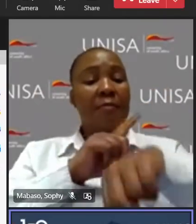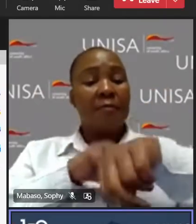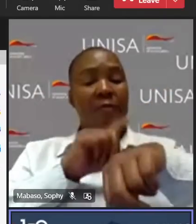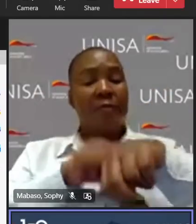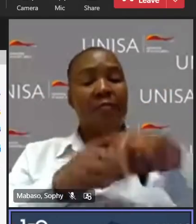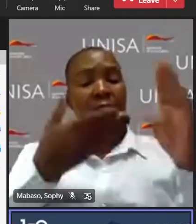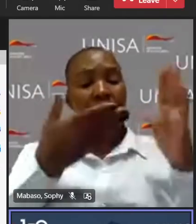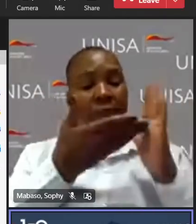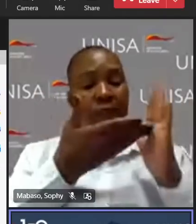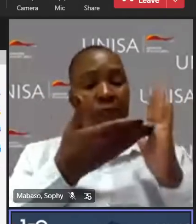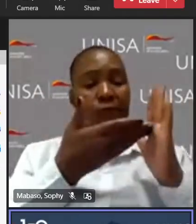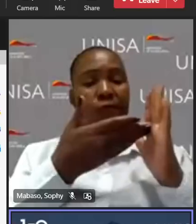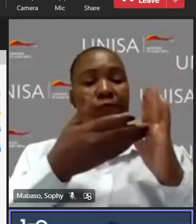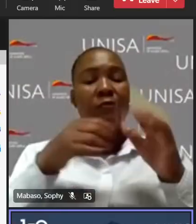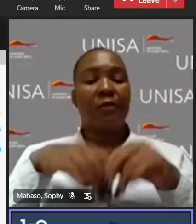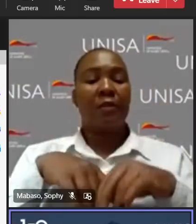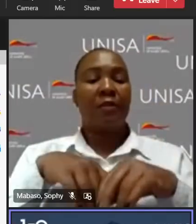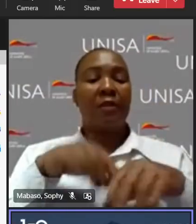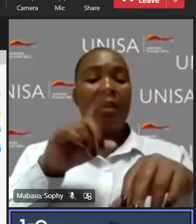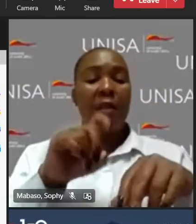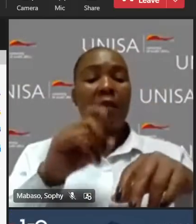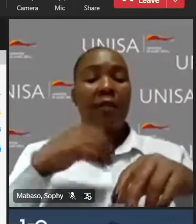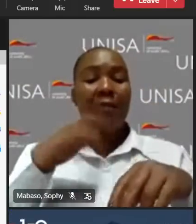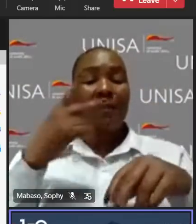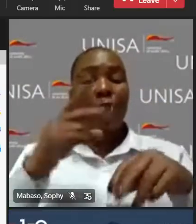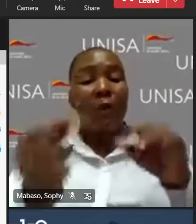Let's display. You will see what happens now.